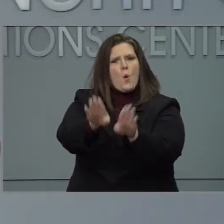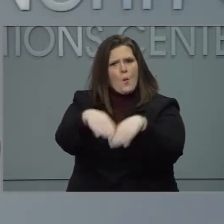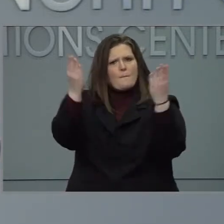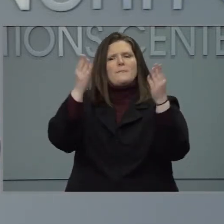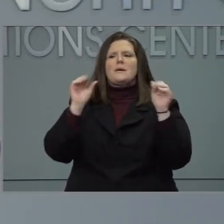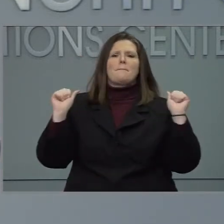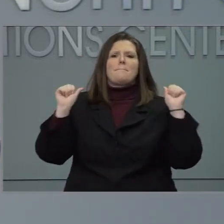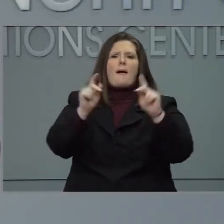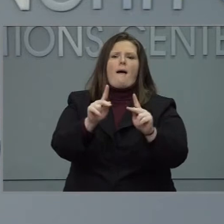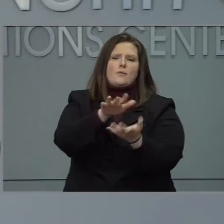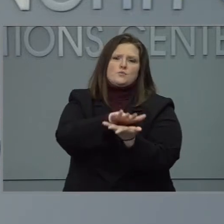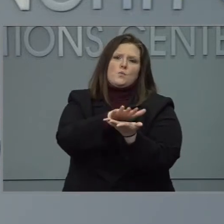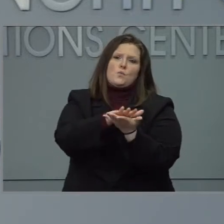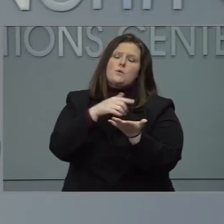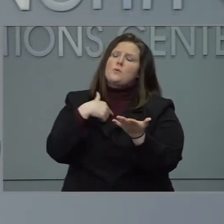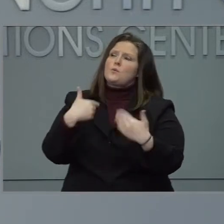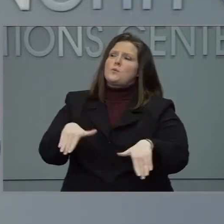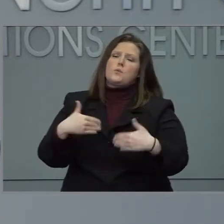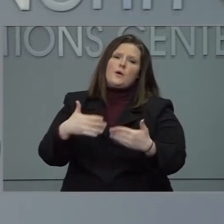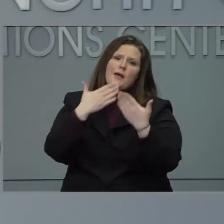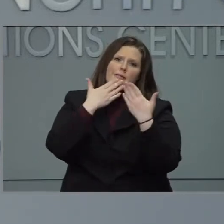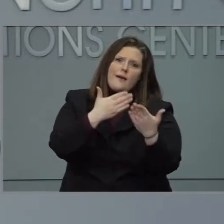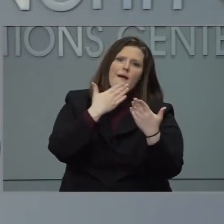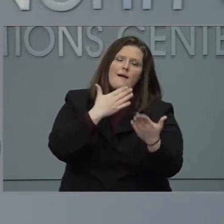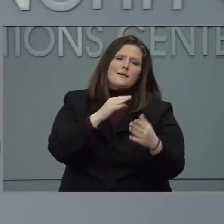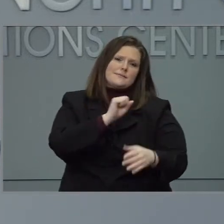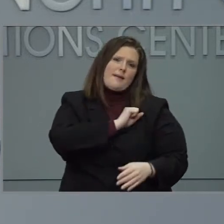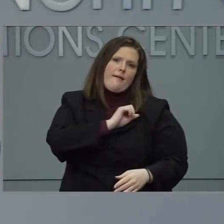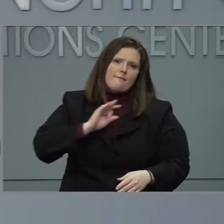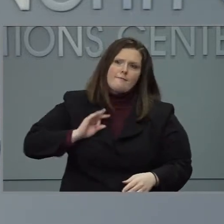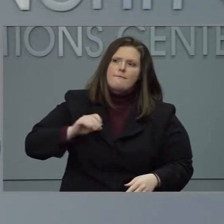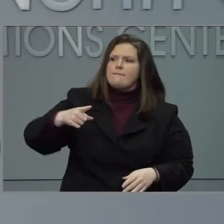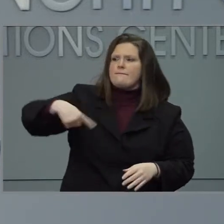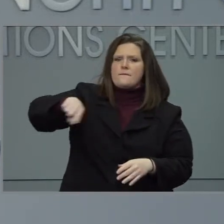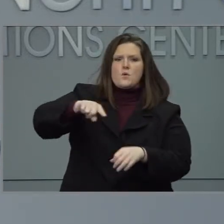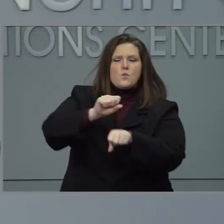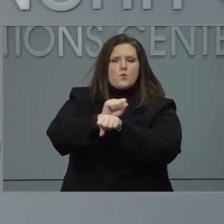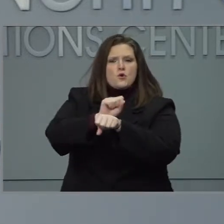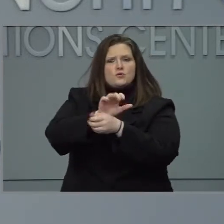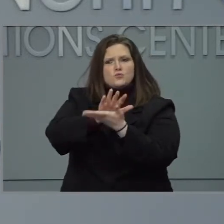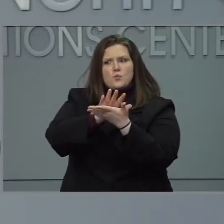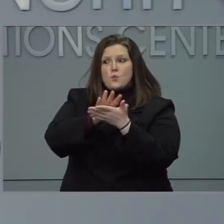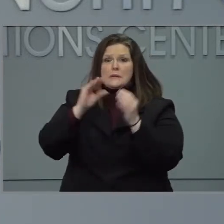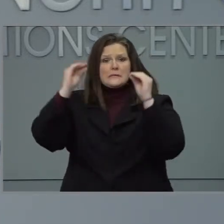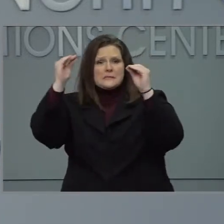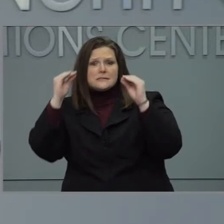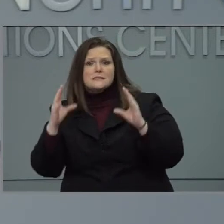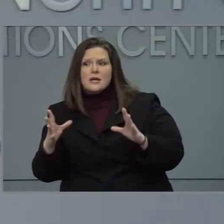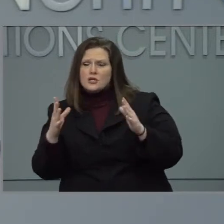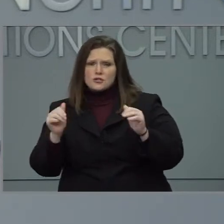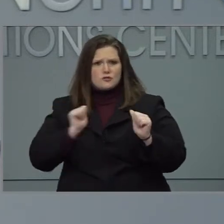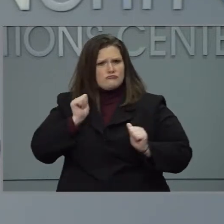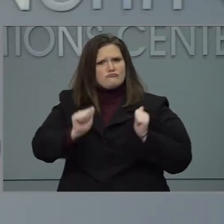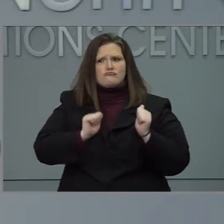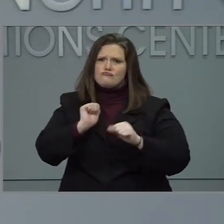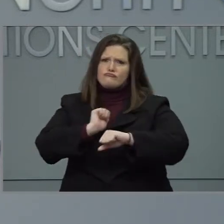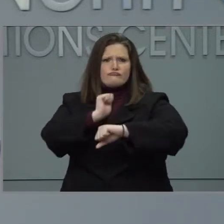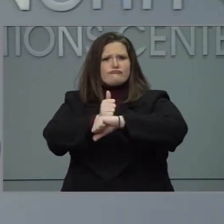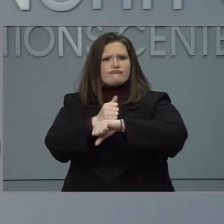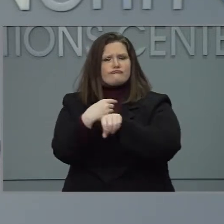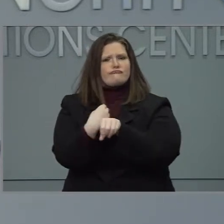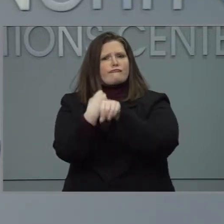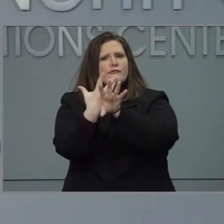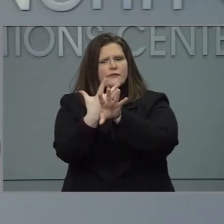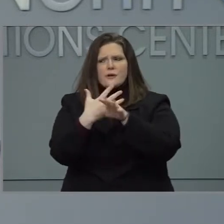of our teachers and school support staff who've engaged in remote learning and who are helping students get back into the classroom